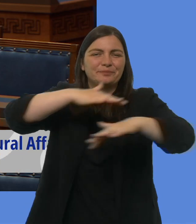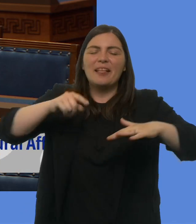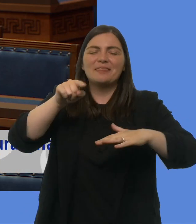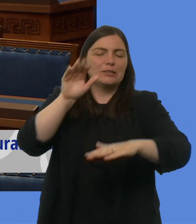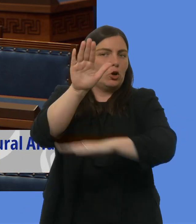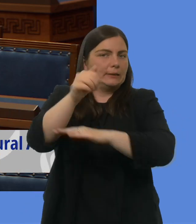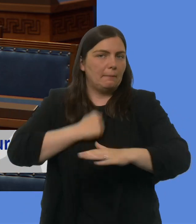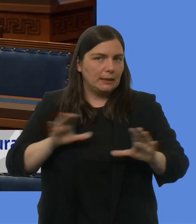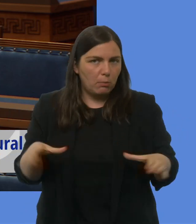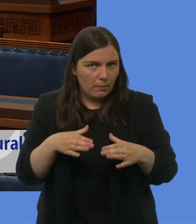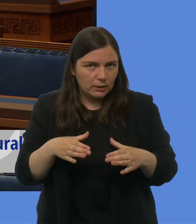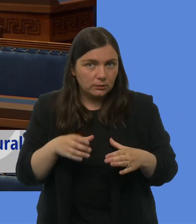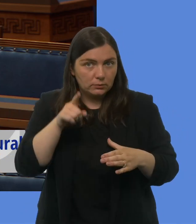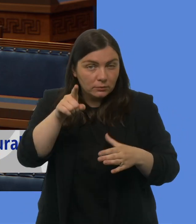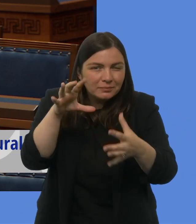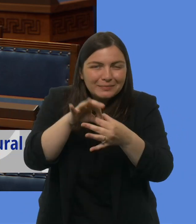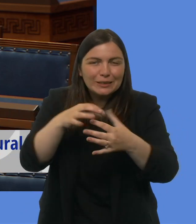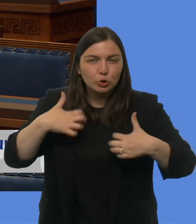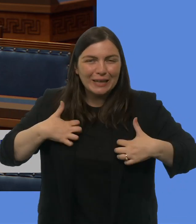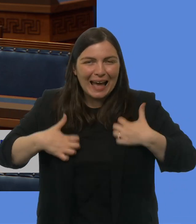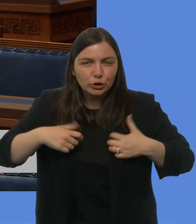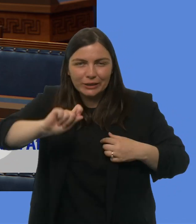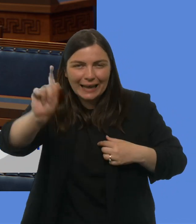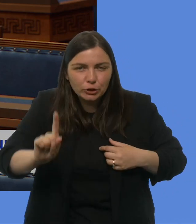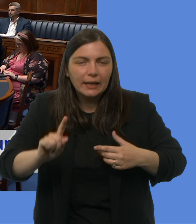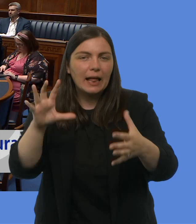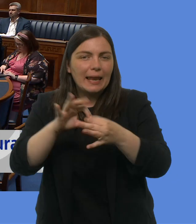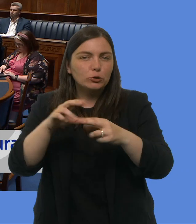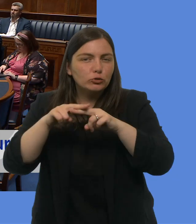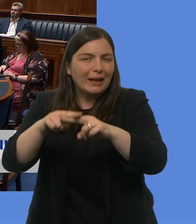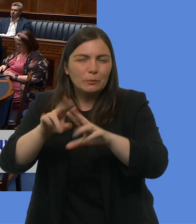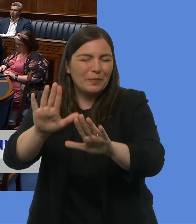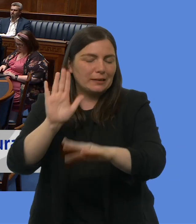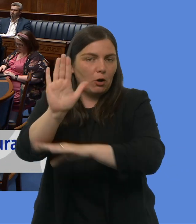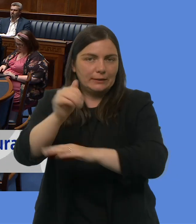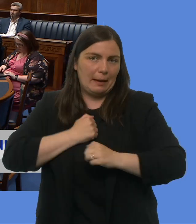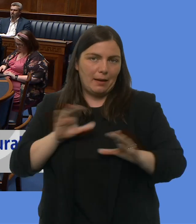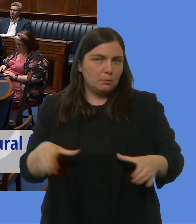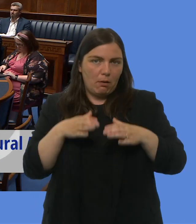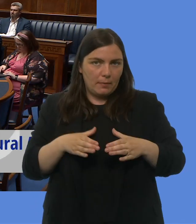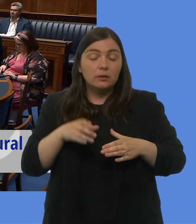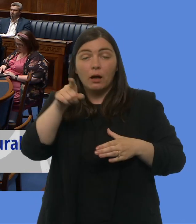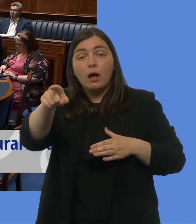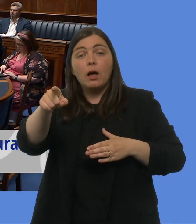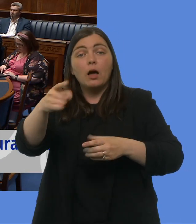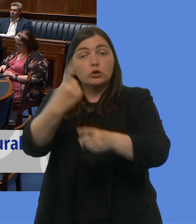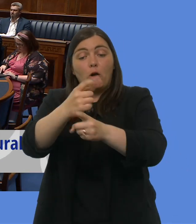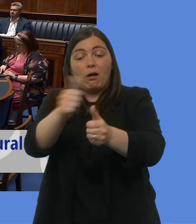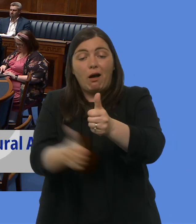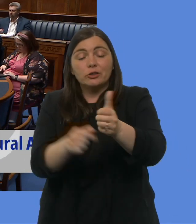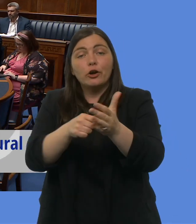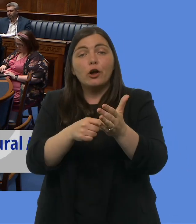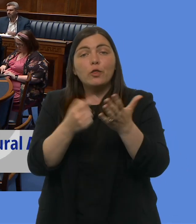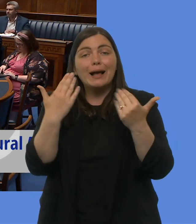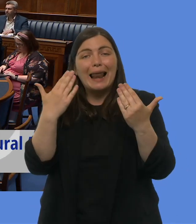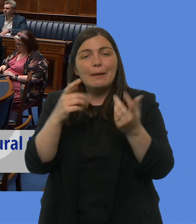energy and transport, for example, and they are reflected within the Climate Action Plan, which is with the Executive, so I can go out